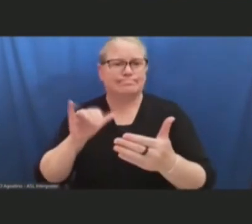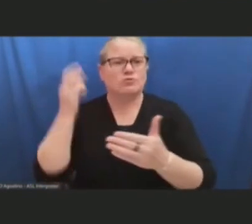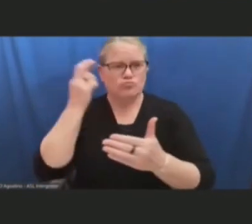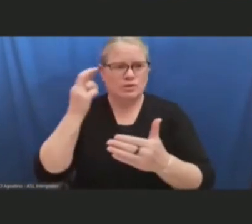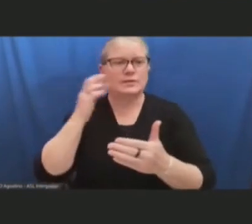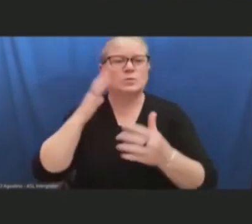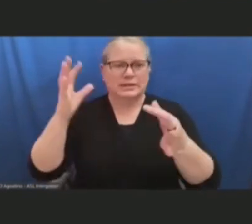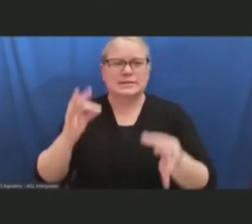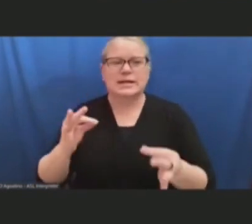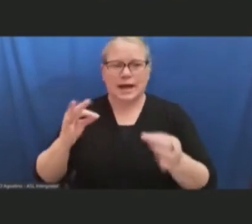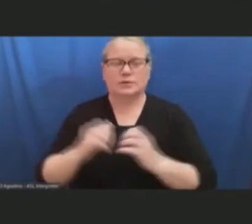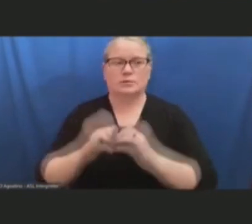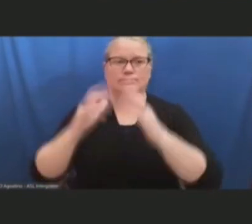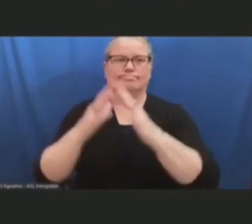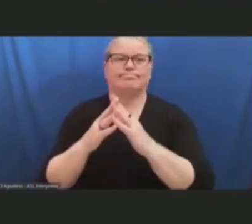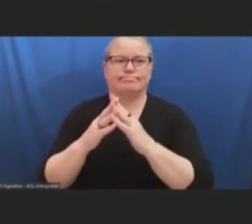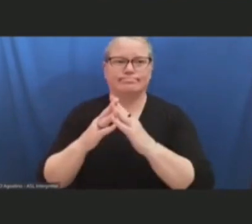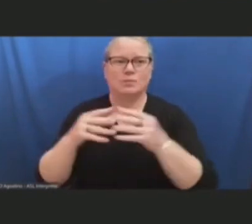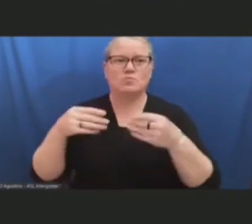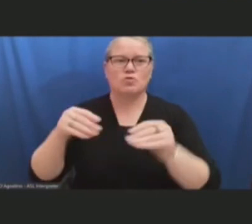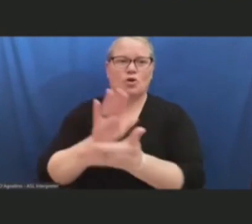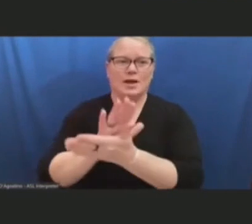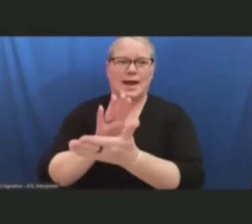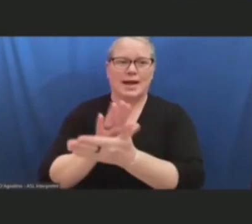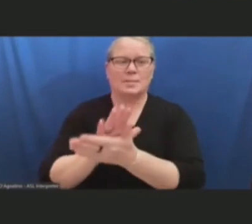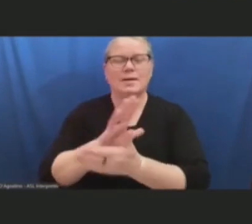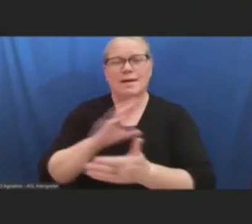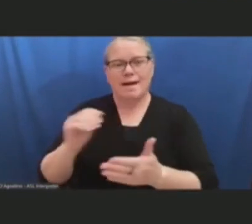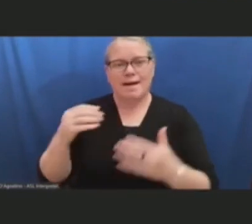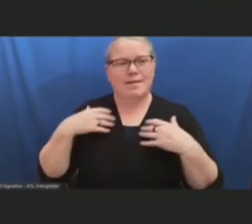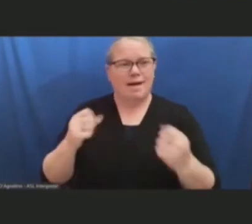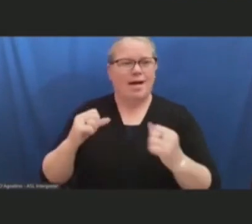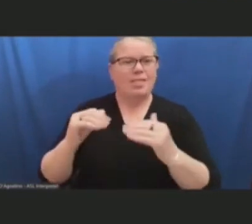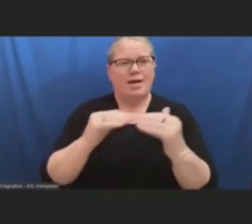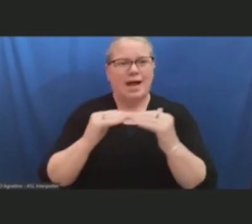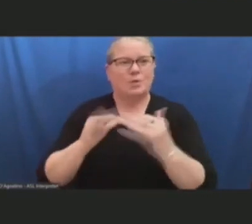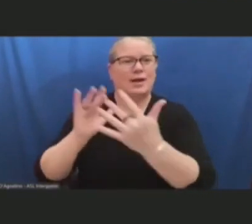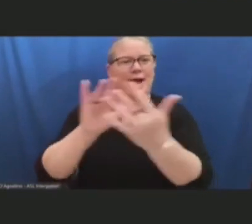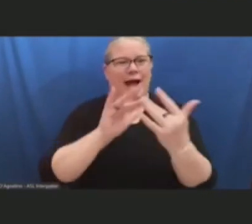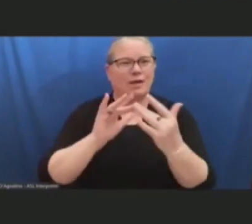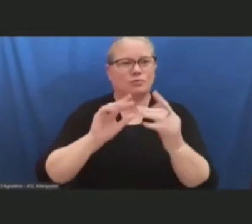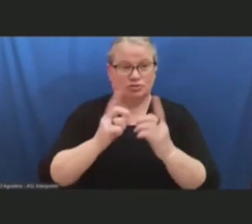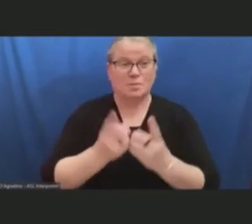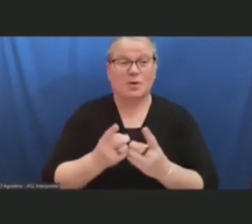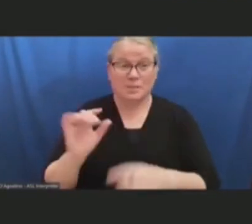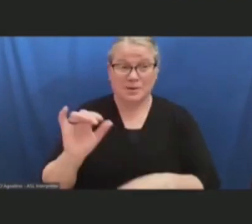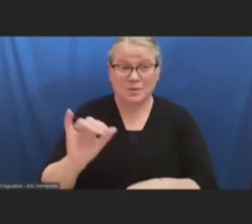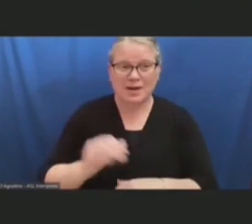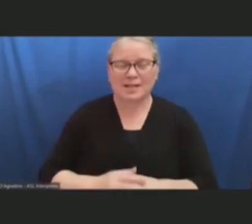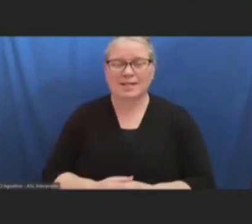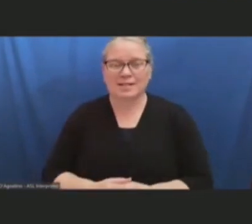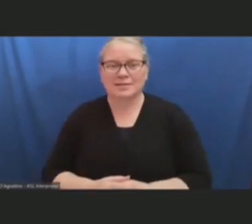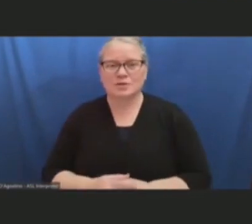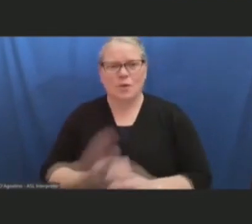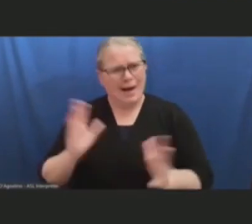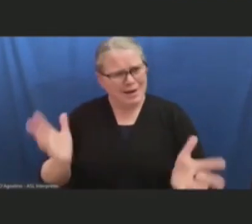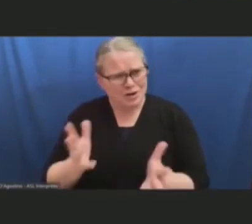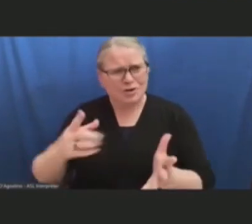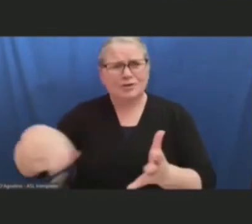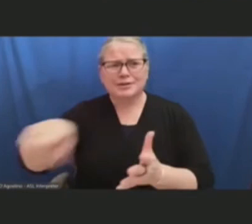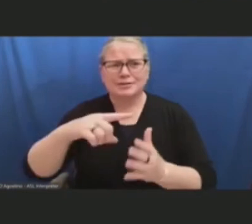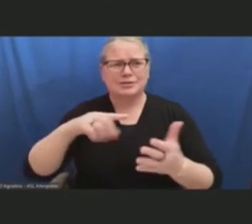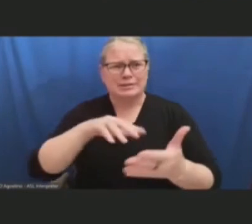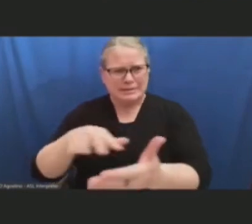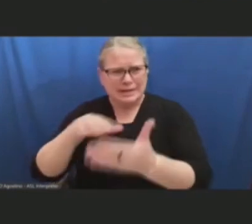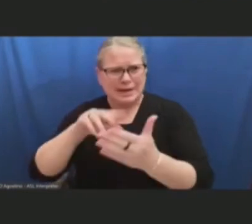Academy and for the Health Equity and Outreach Department as well. So I encourage everyone to read the study or watch